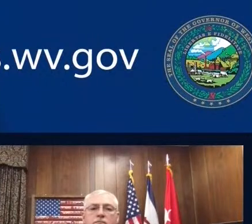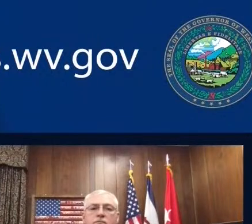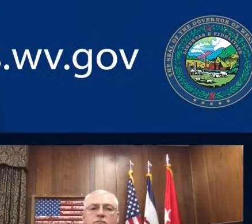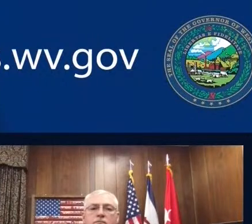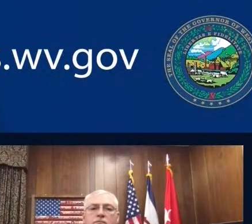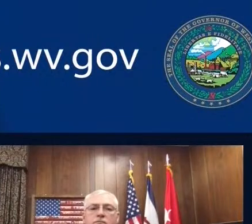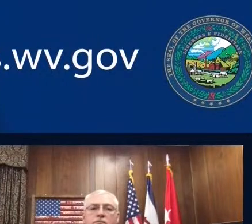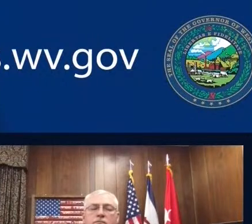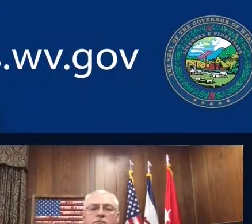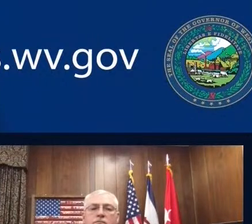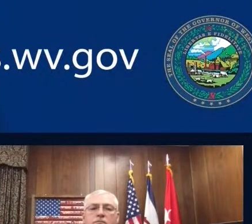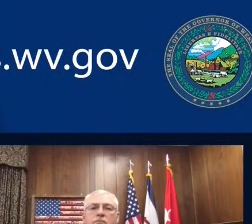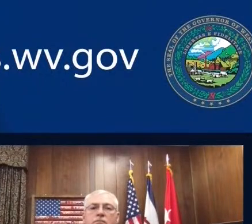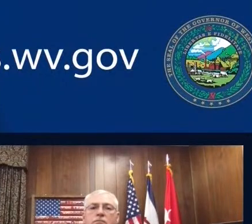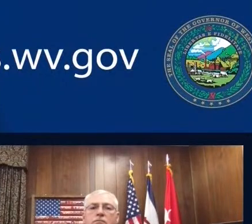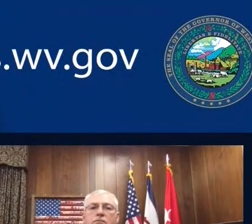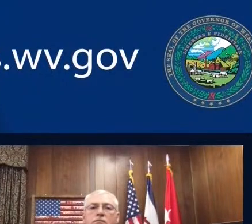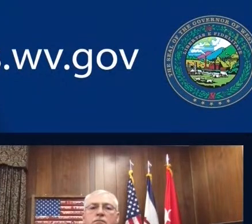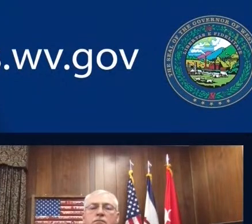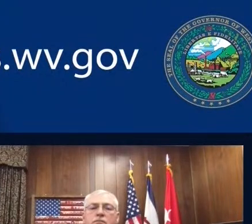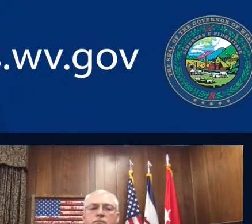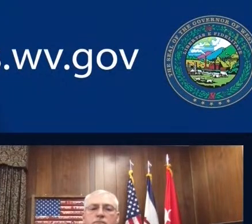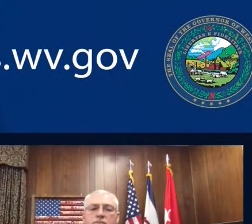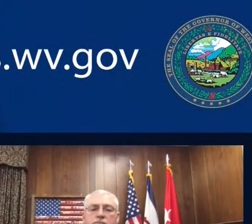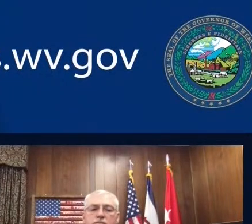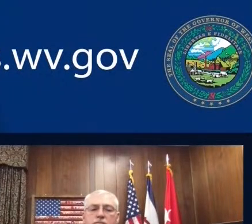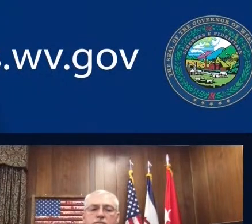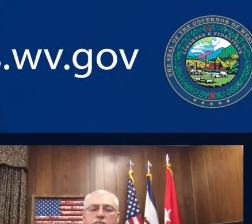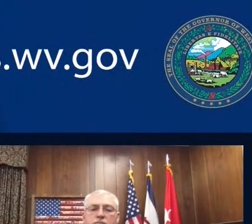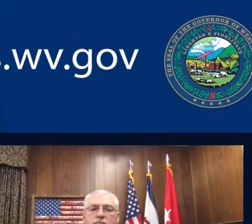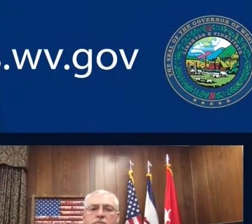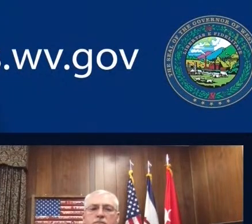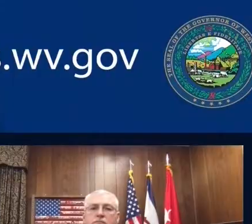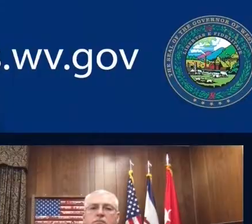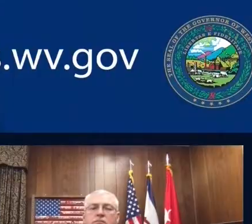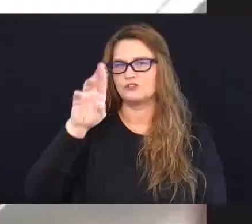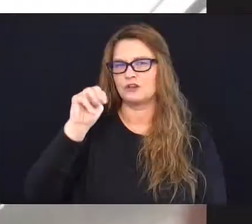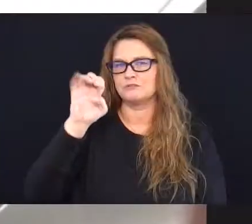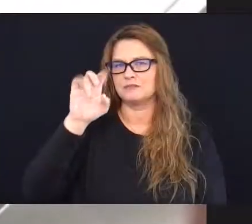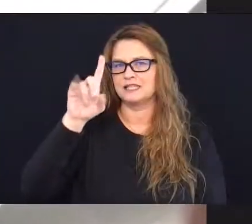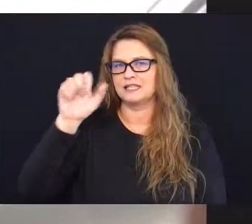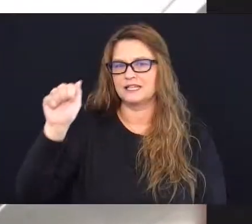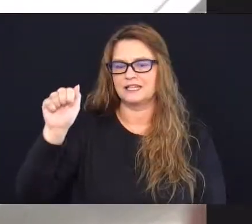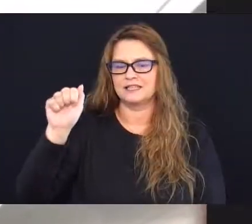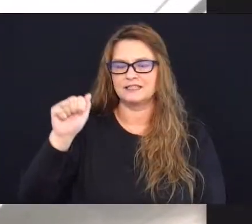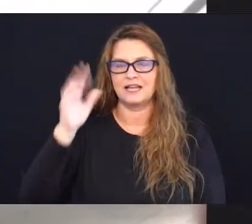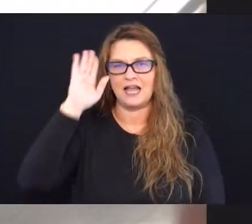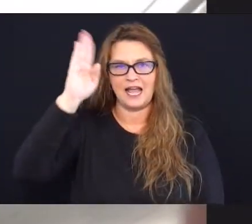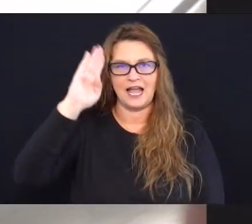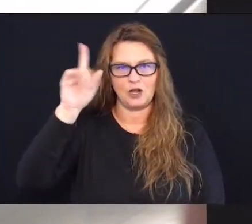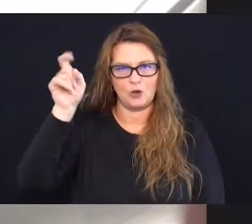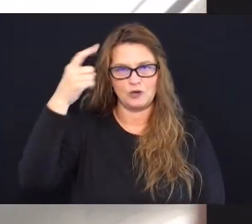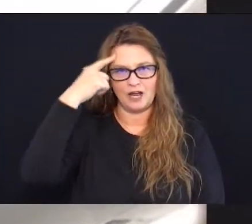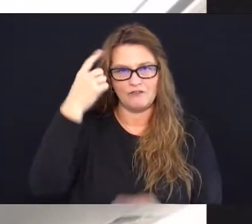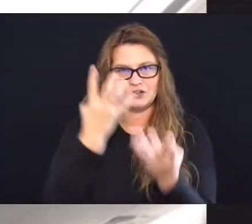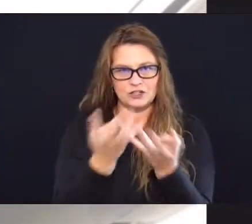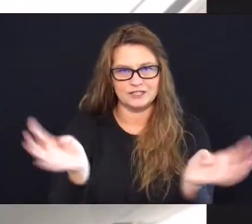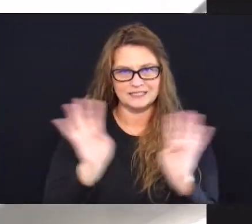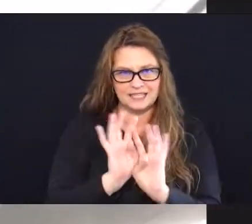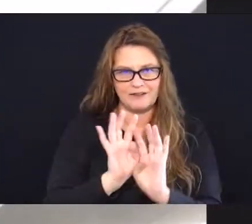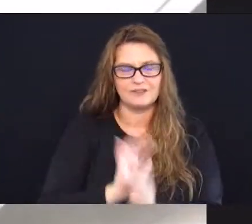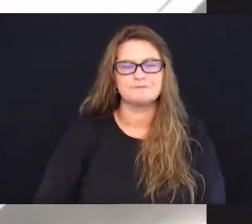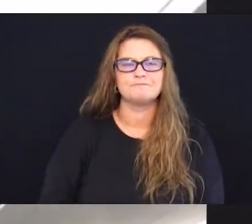All right, thank you, Charles. Next, we'll go to Mark Curtis with the Next Star Media. Governor, good afternoon. Good afternoon, staff members and fellow